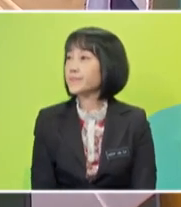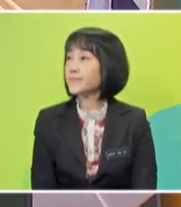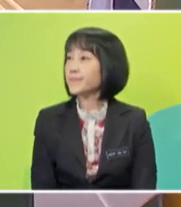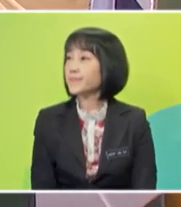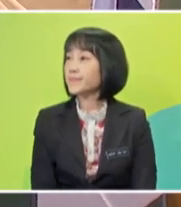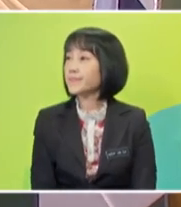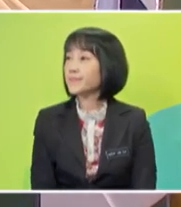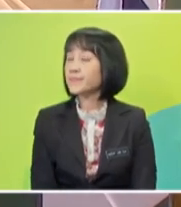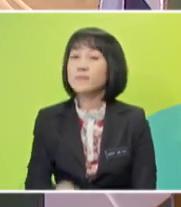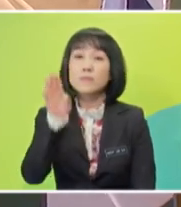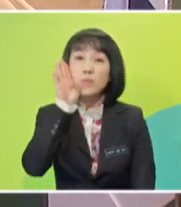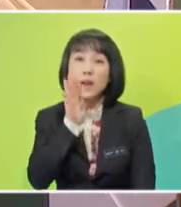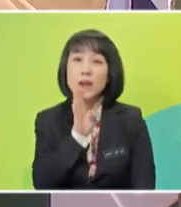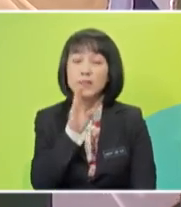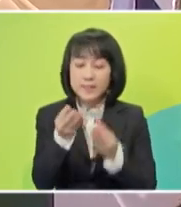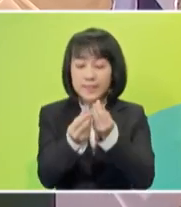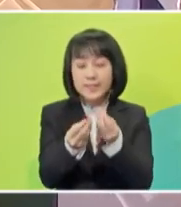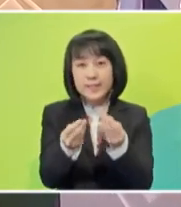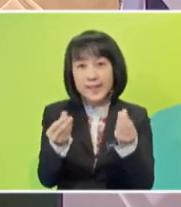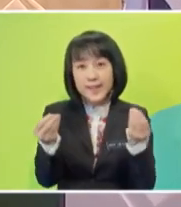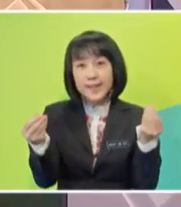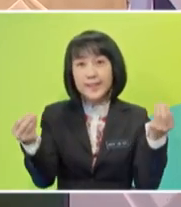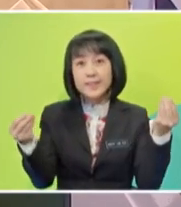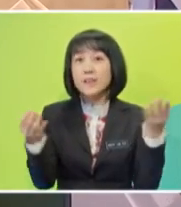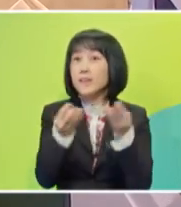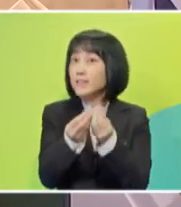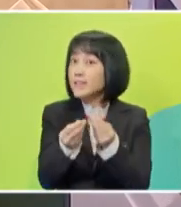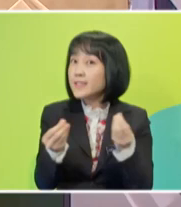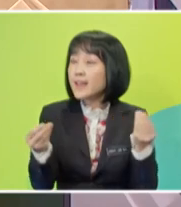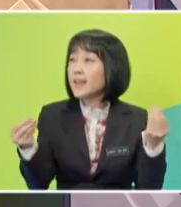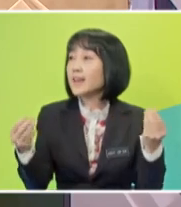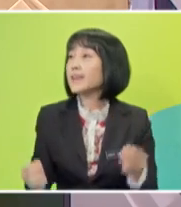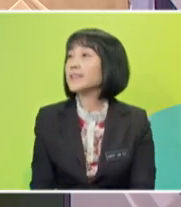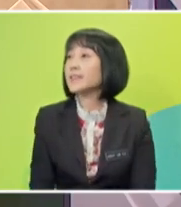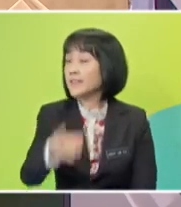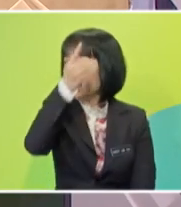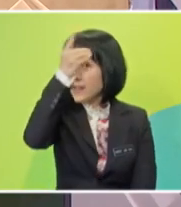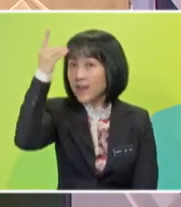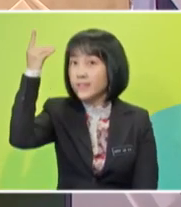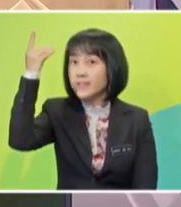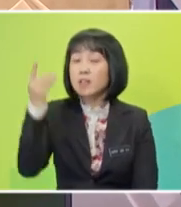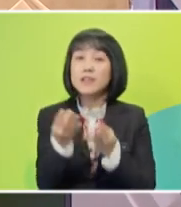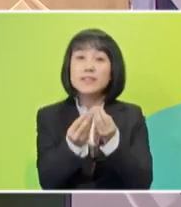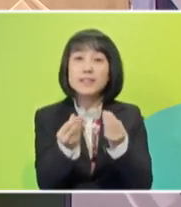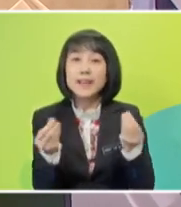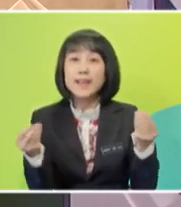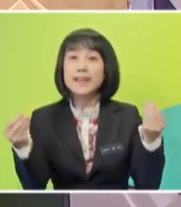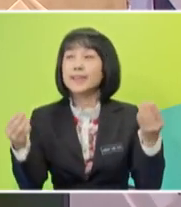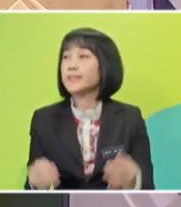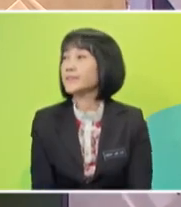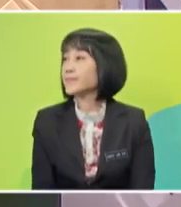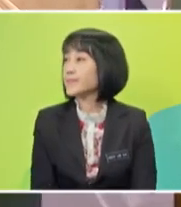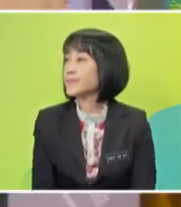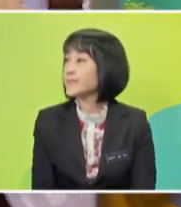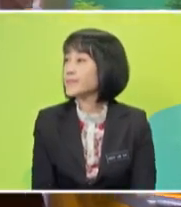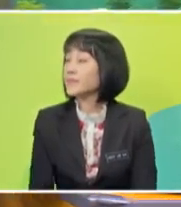brown, it's actually sand. Sand. So desert, sand. And